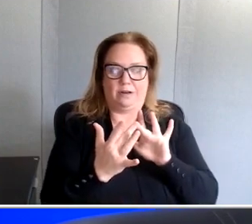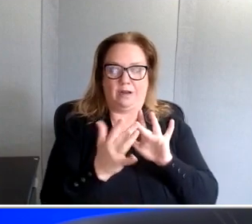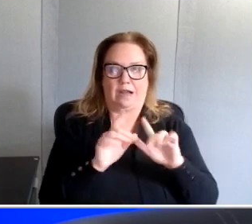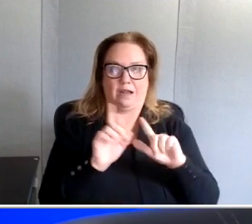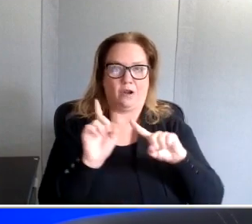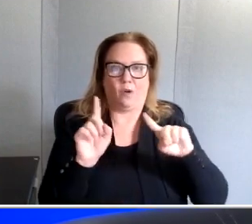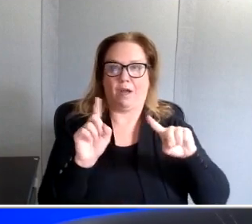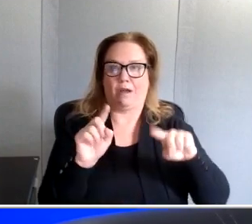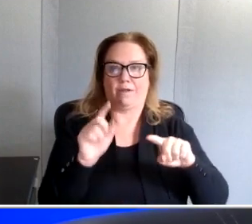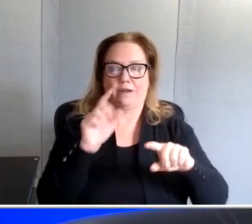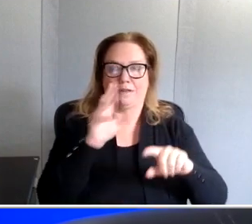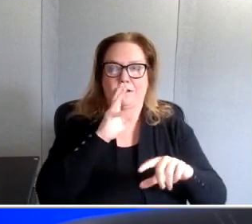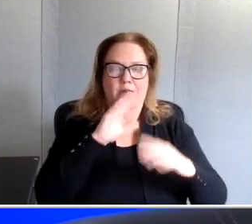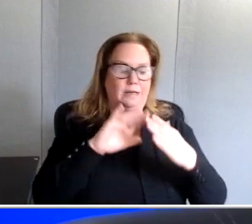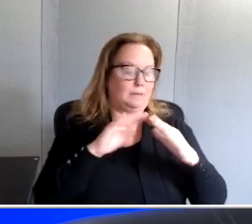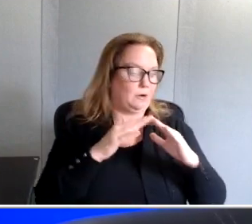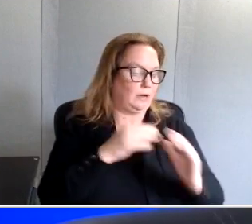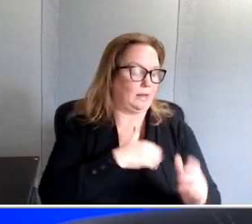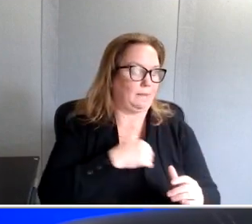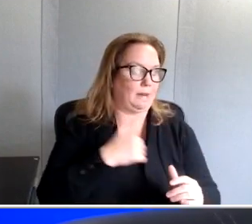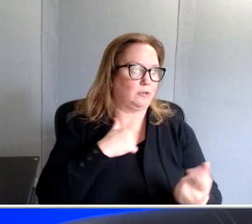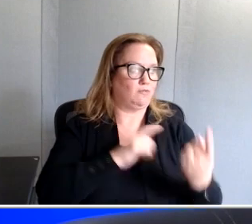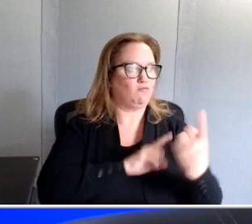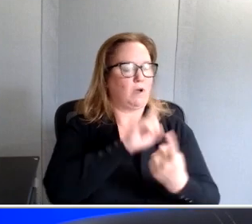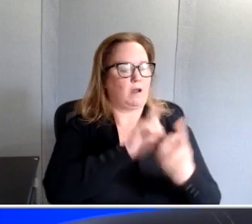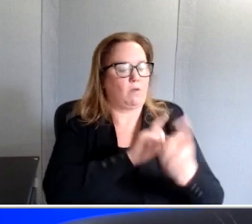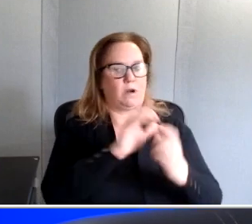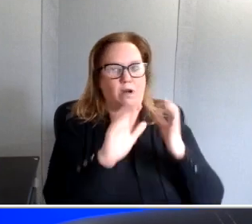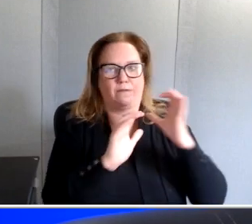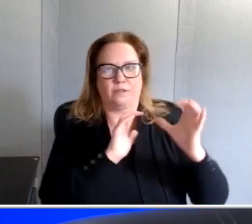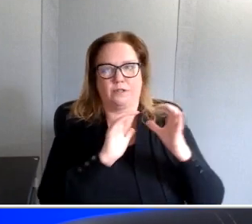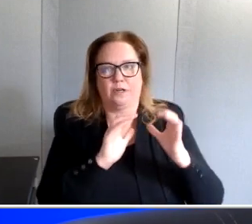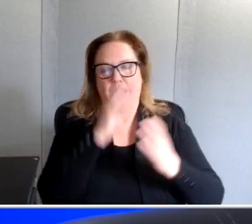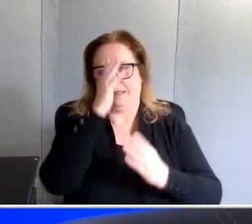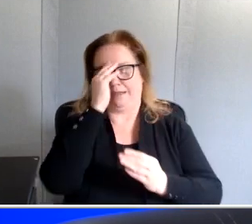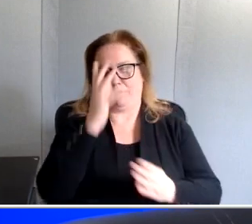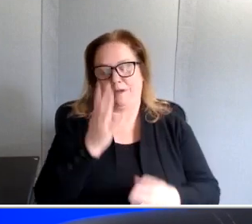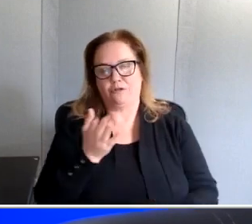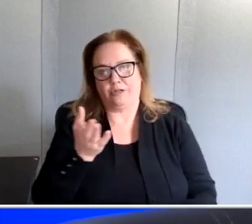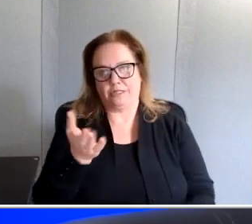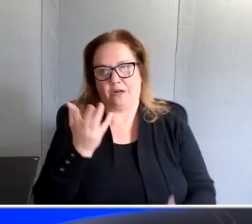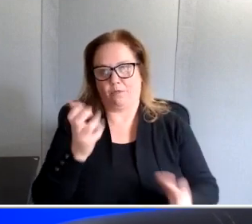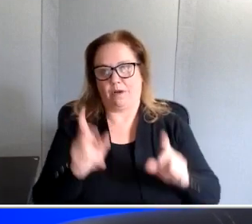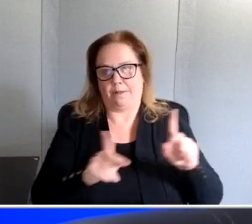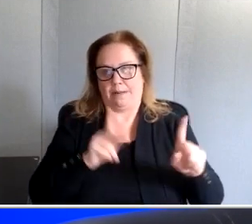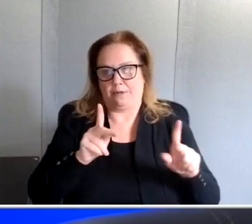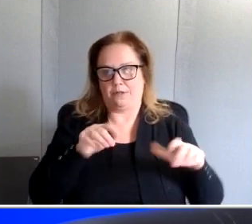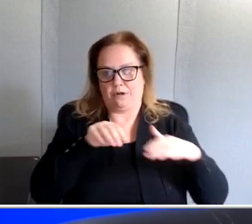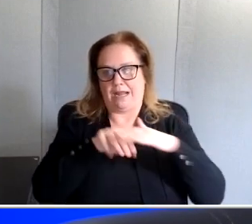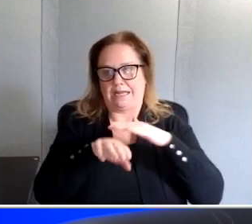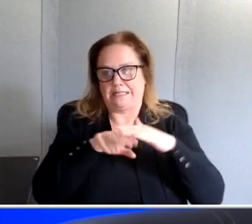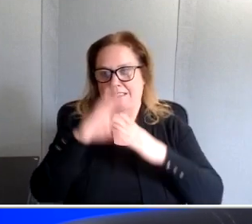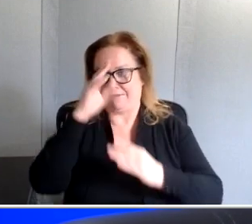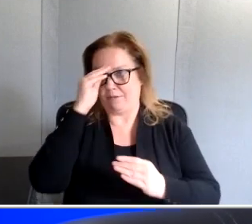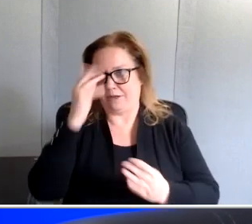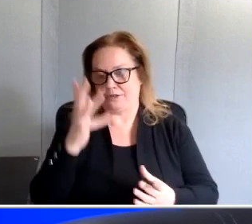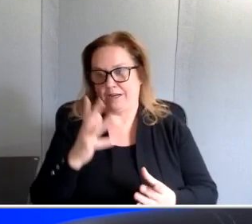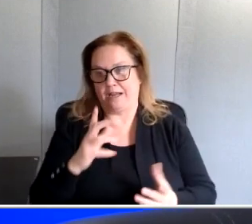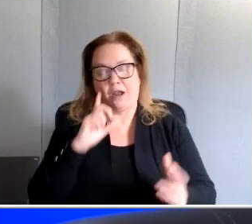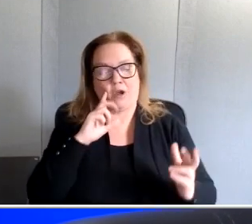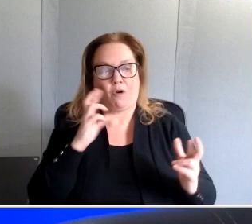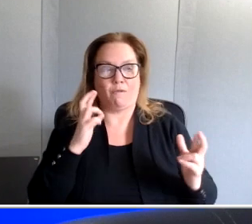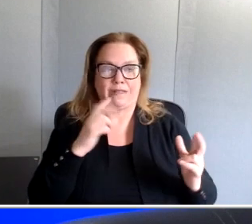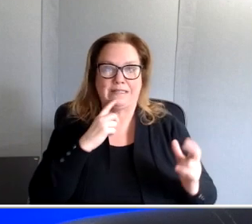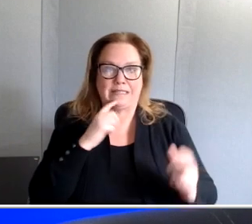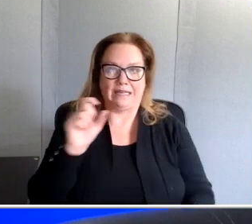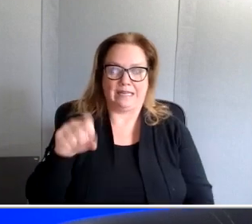and talk to community members. I have one-on-one conversations. And so the information is there, and we just want people to make sure they're accessing it. And then hopefully saying yes and becoming a